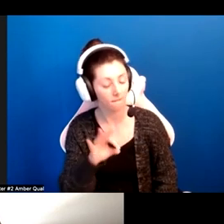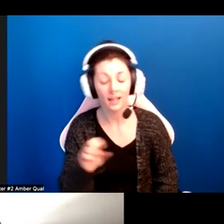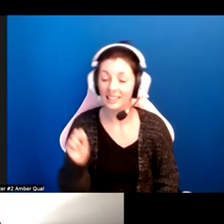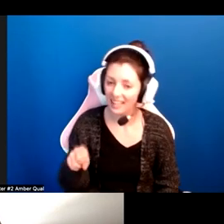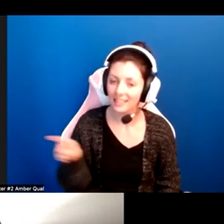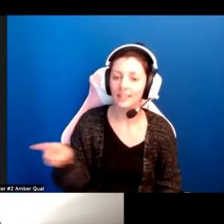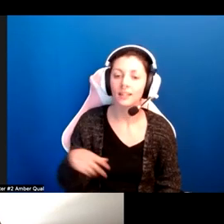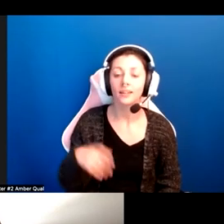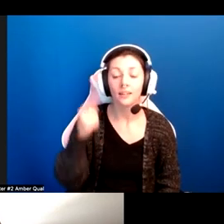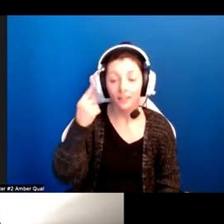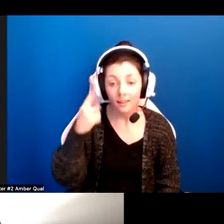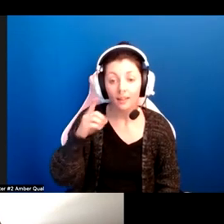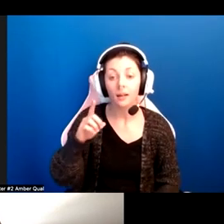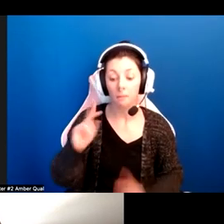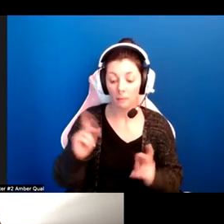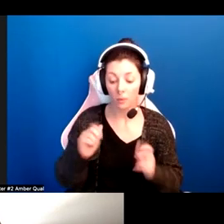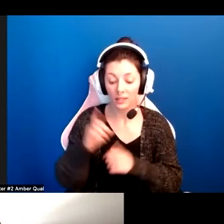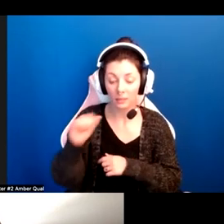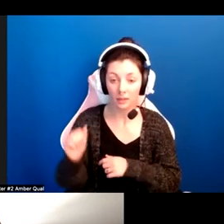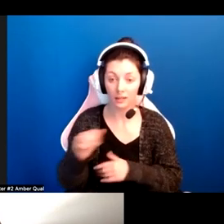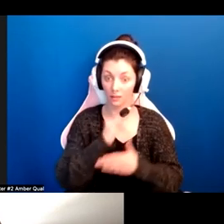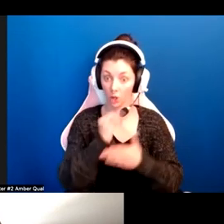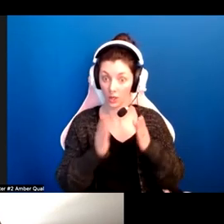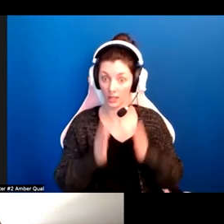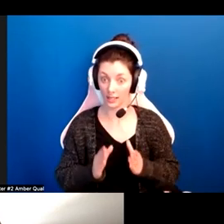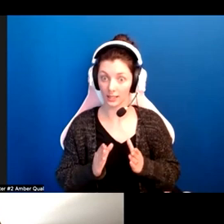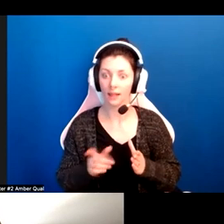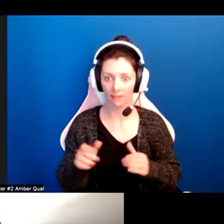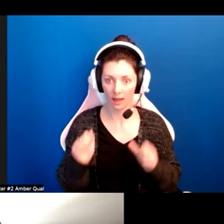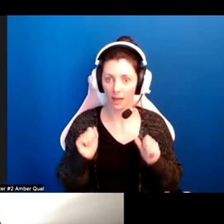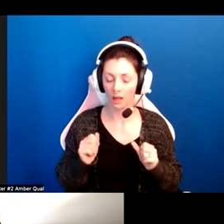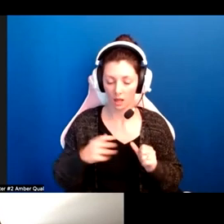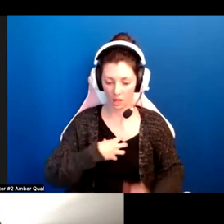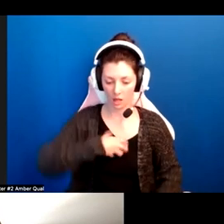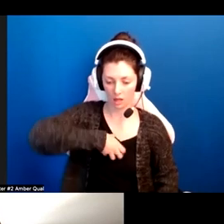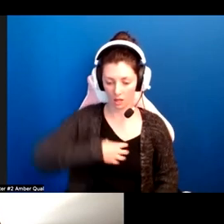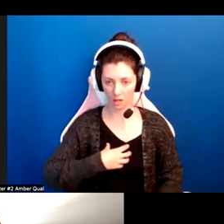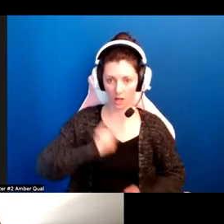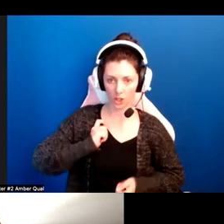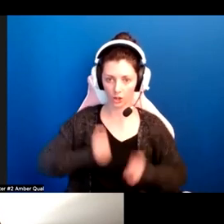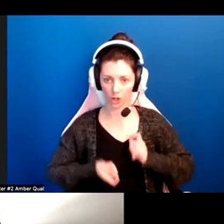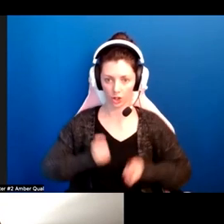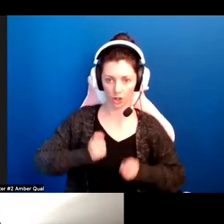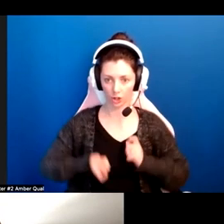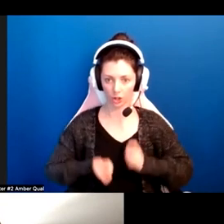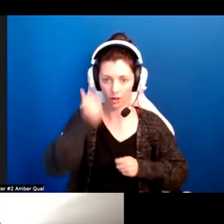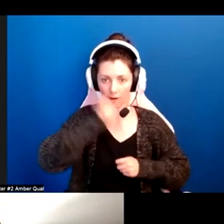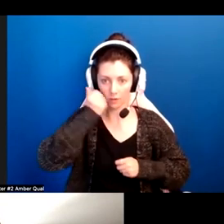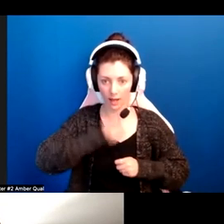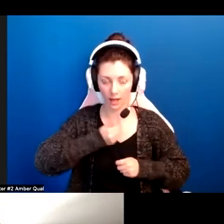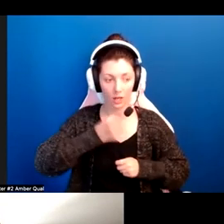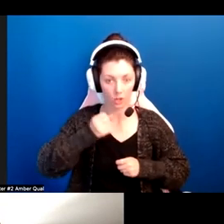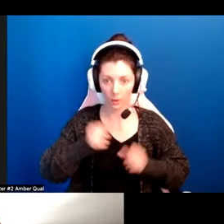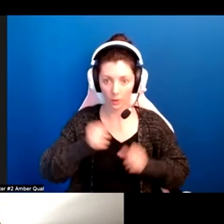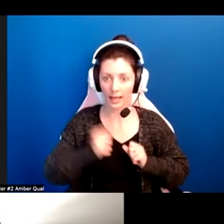multidisciplinary because depending on where your body is at or how you're feeling, you'll change your mediums. And so I'd never heard someone say that before, and